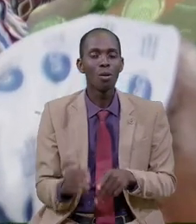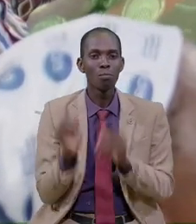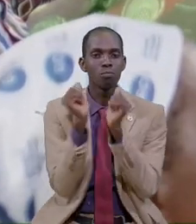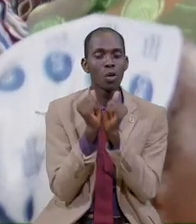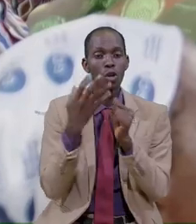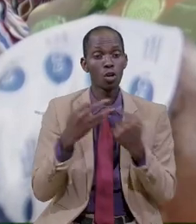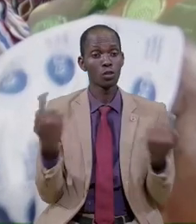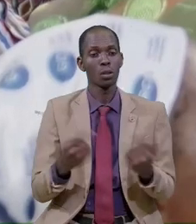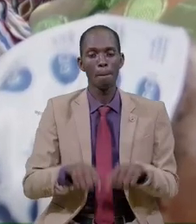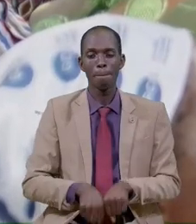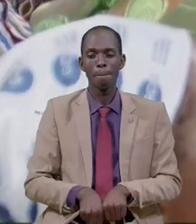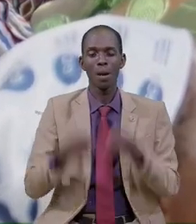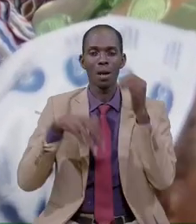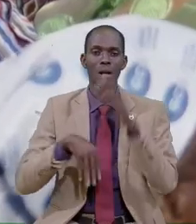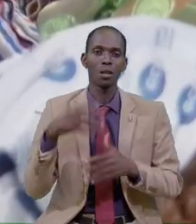broken away from your